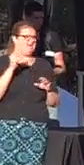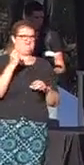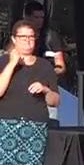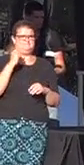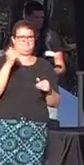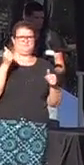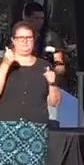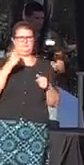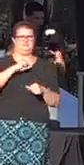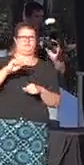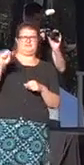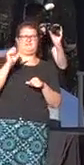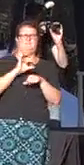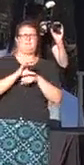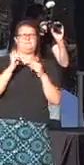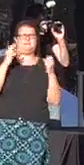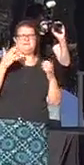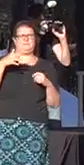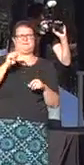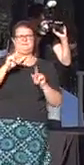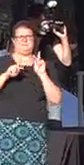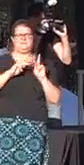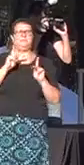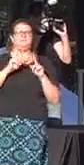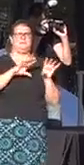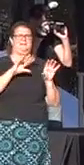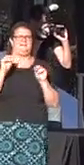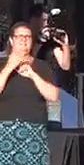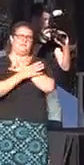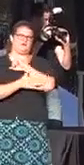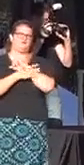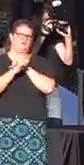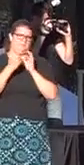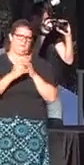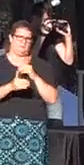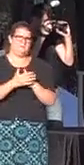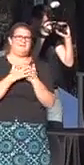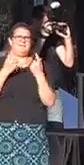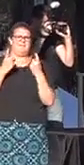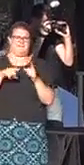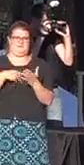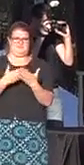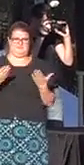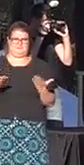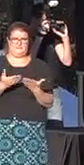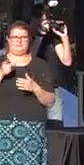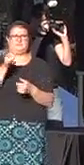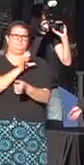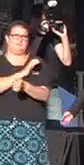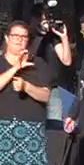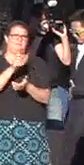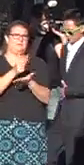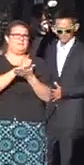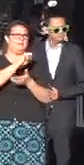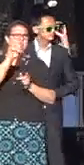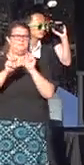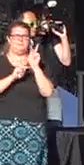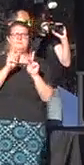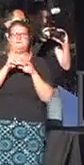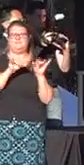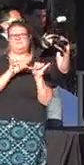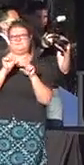that forces many LGBT people to leave their countries of origin. Once here, Tita was empowered to help others in